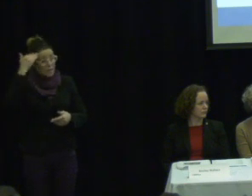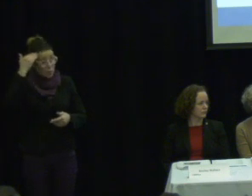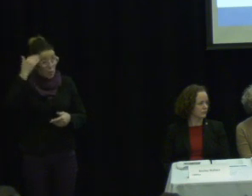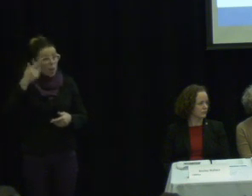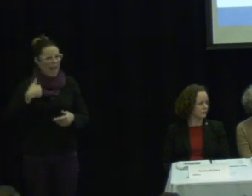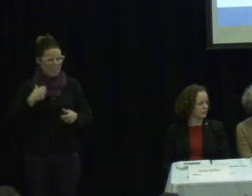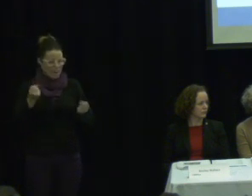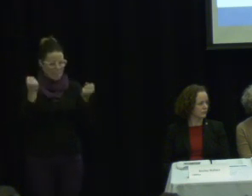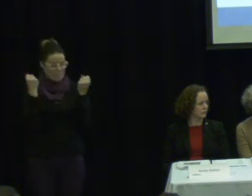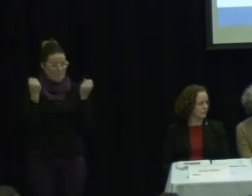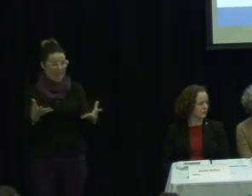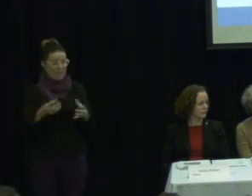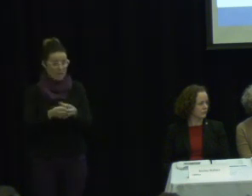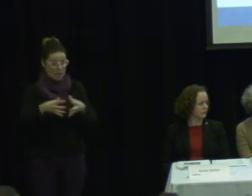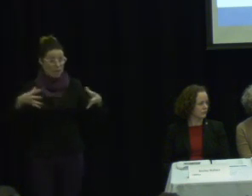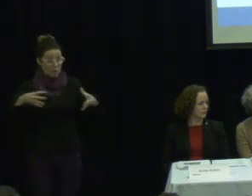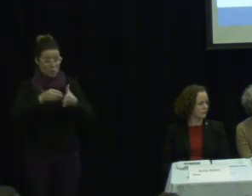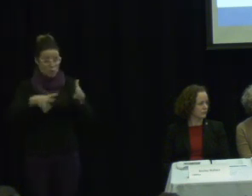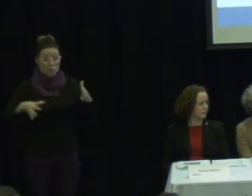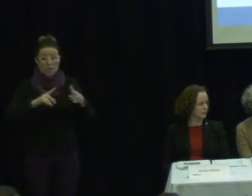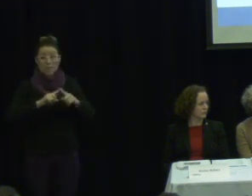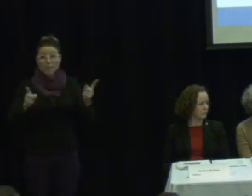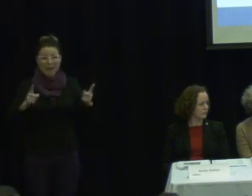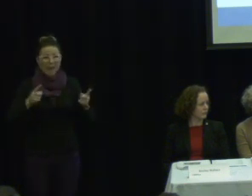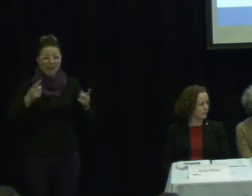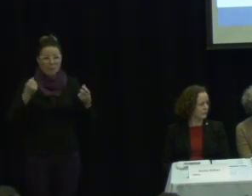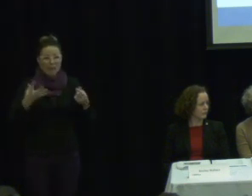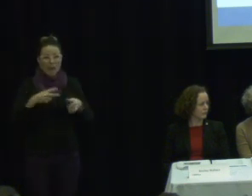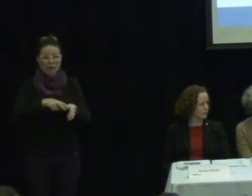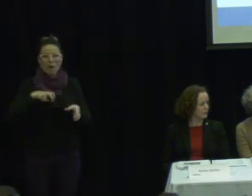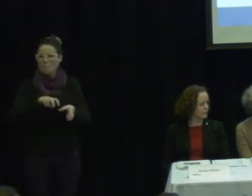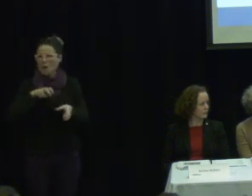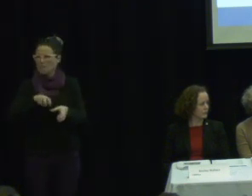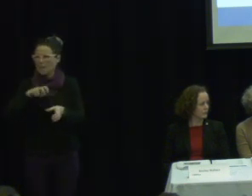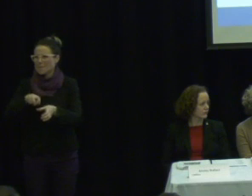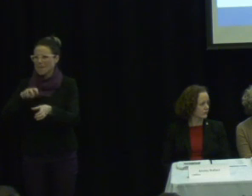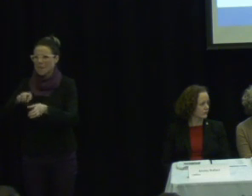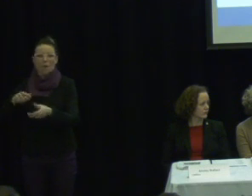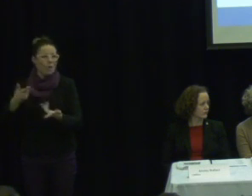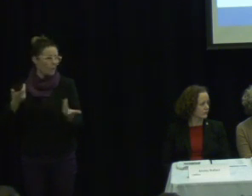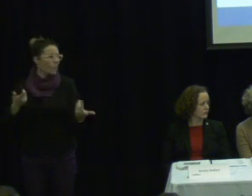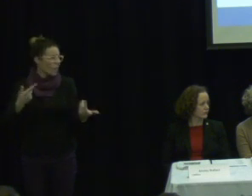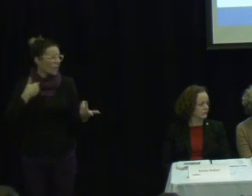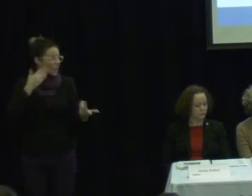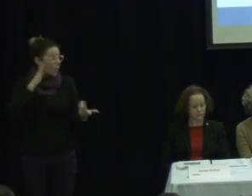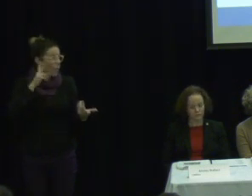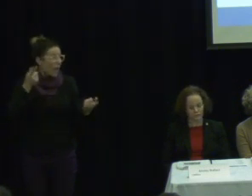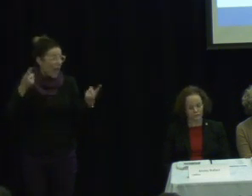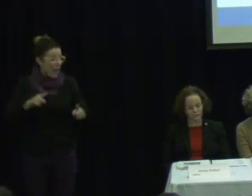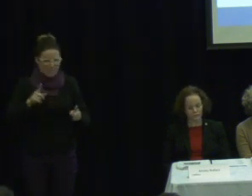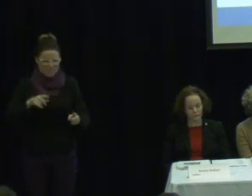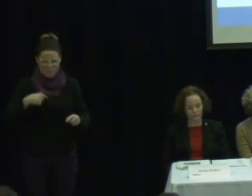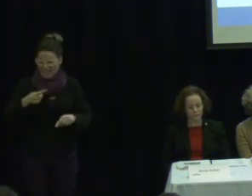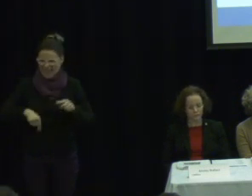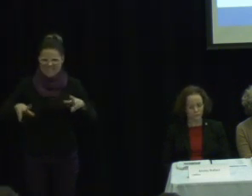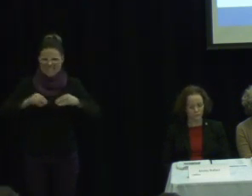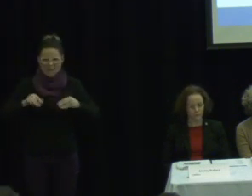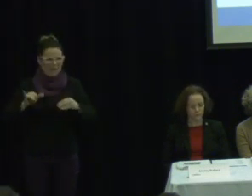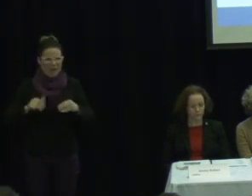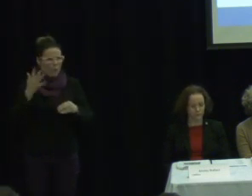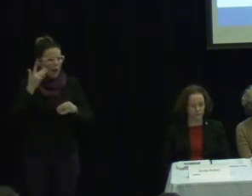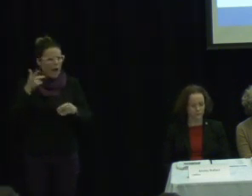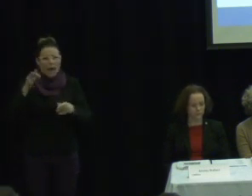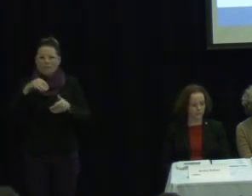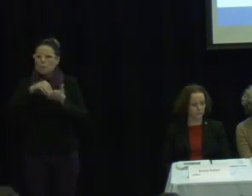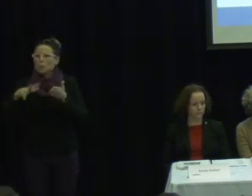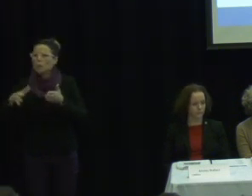acceptable. On a number of ways, that's not acceptable. I think morally, it's not acceptable, because what happens is if you bring a student in, they can't pay for it, or they're